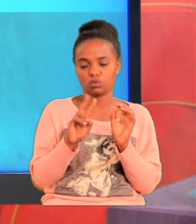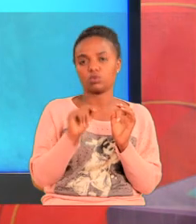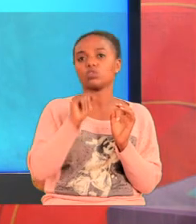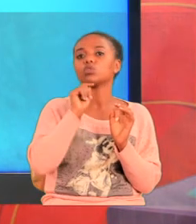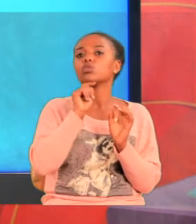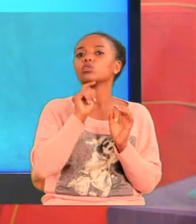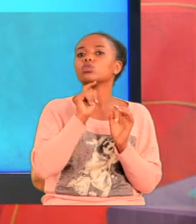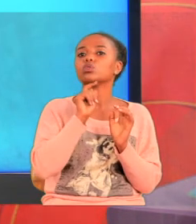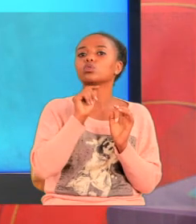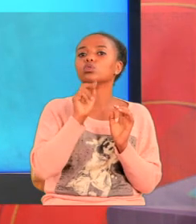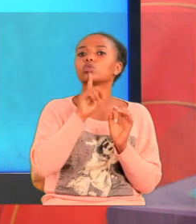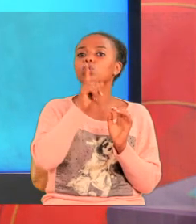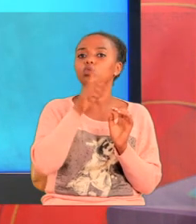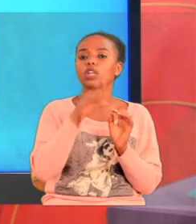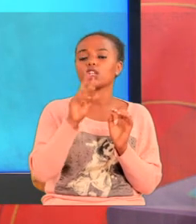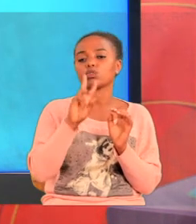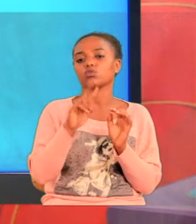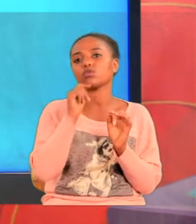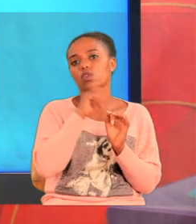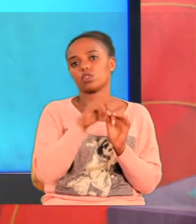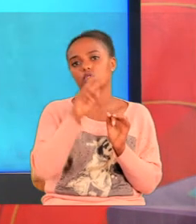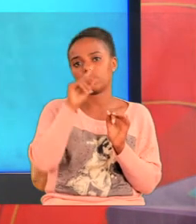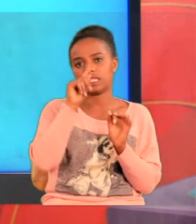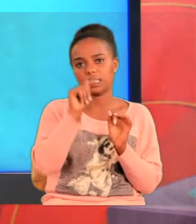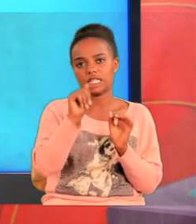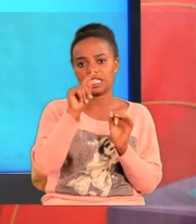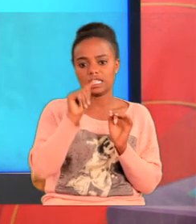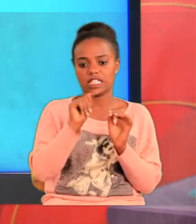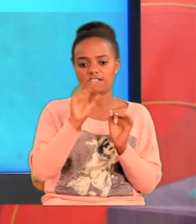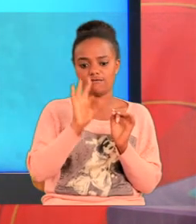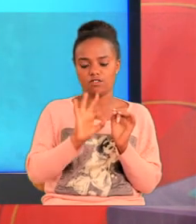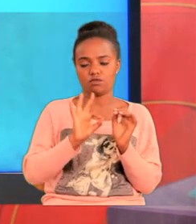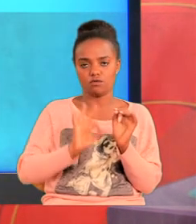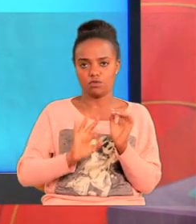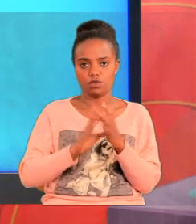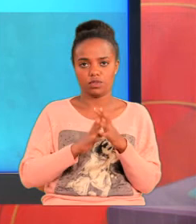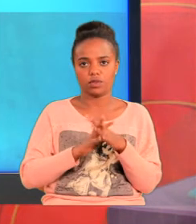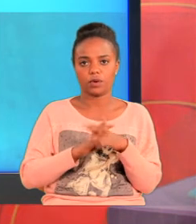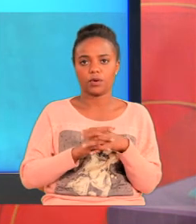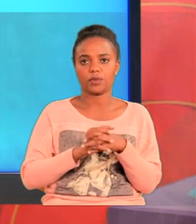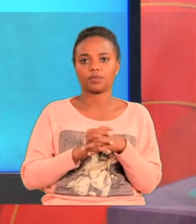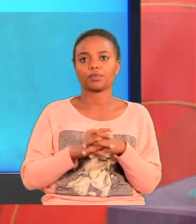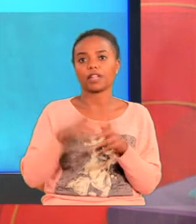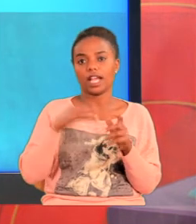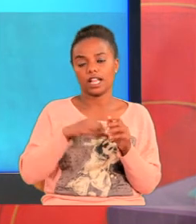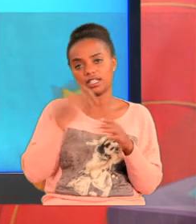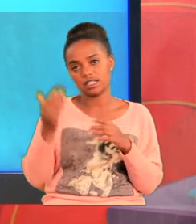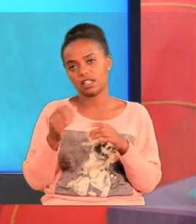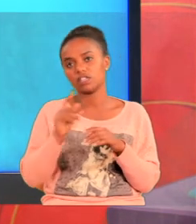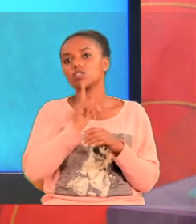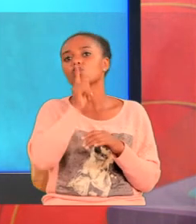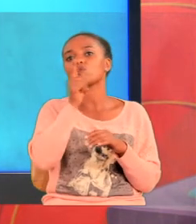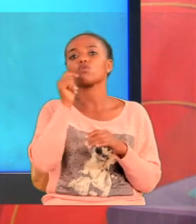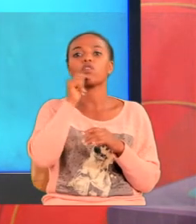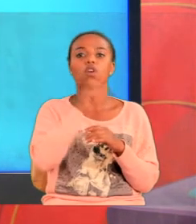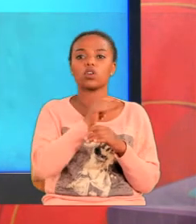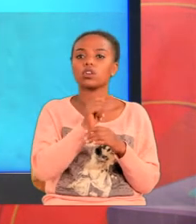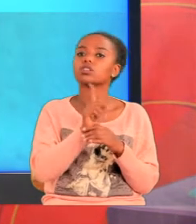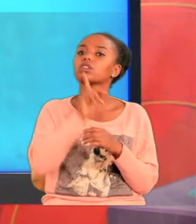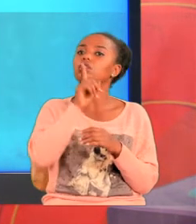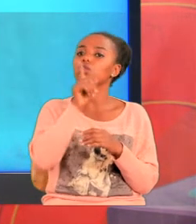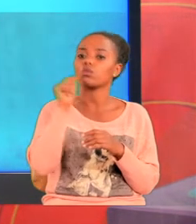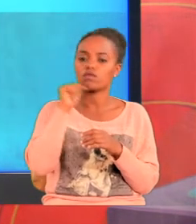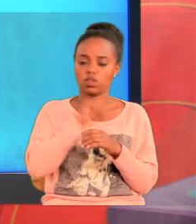two false here. And true, false, true,